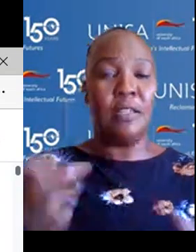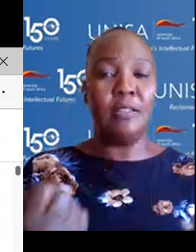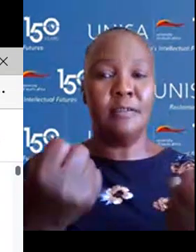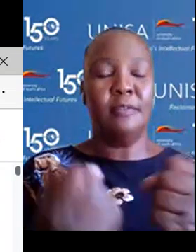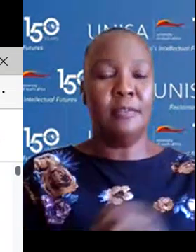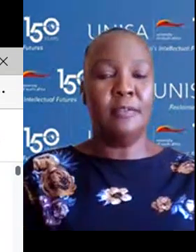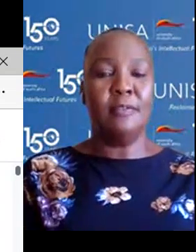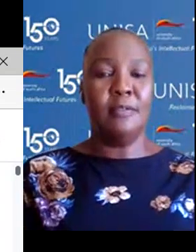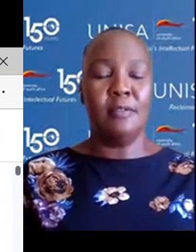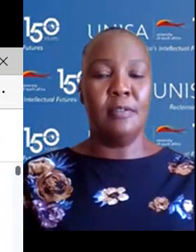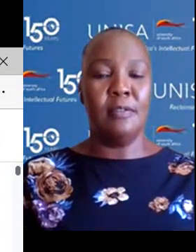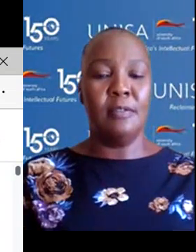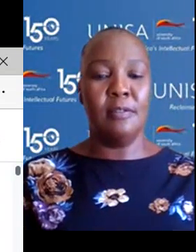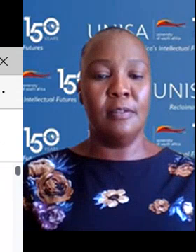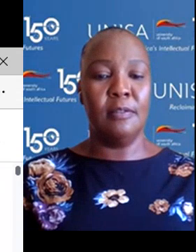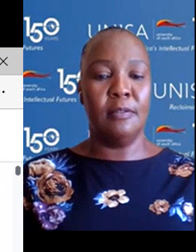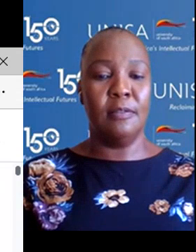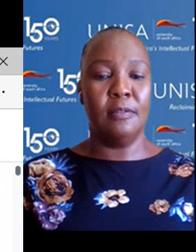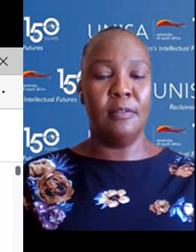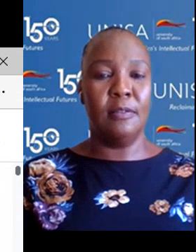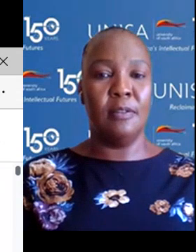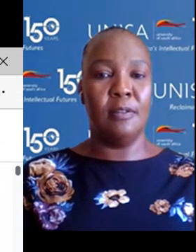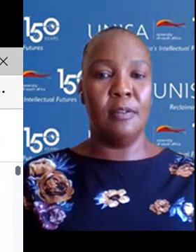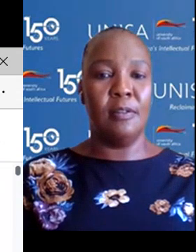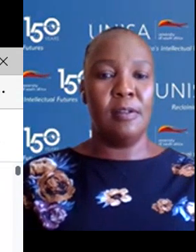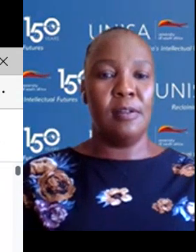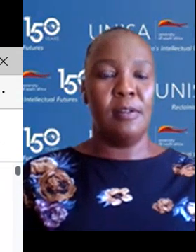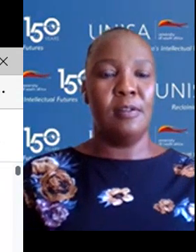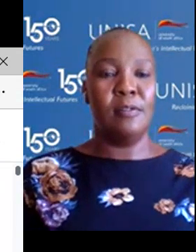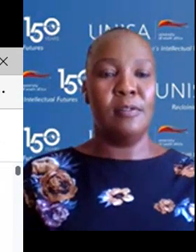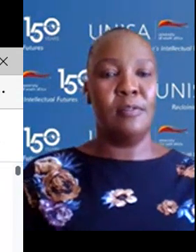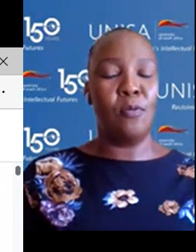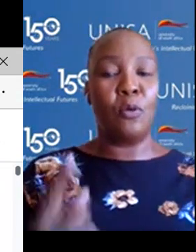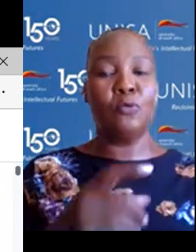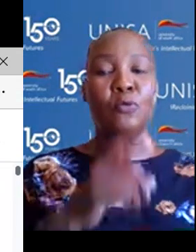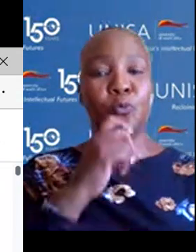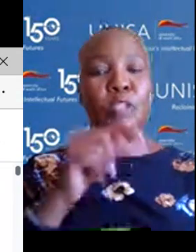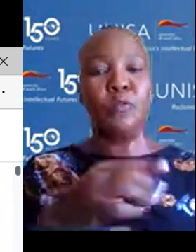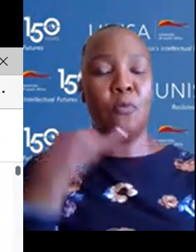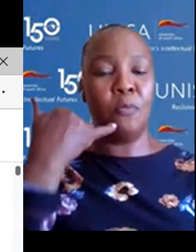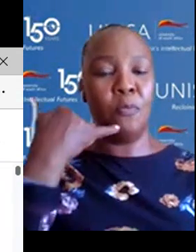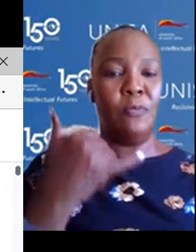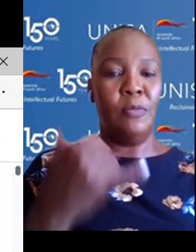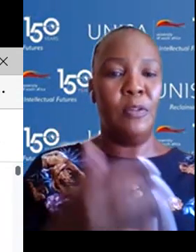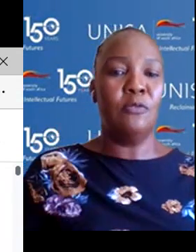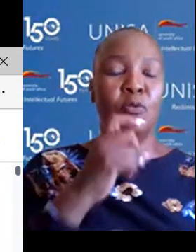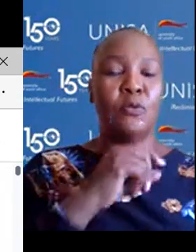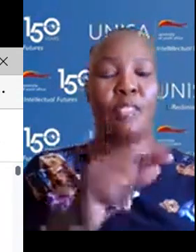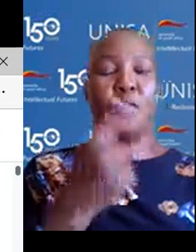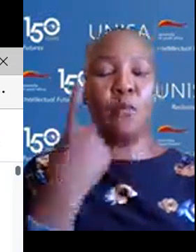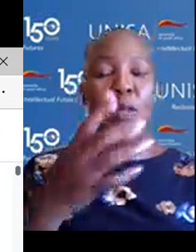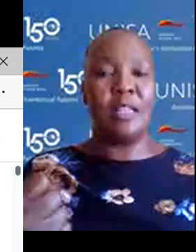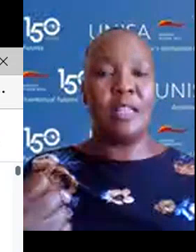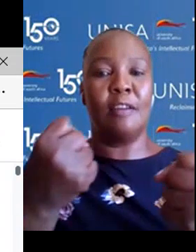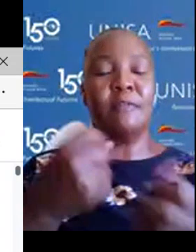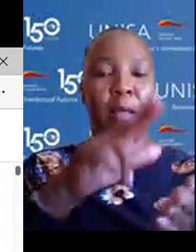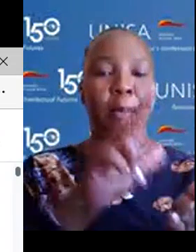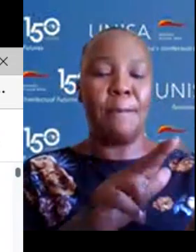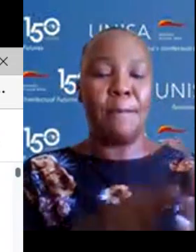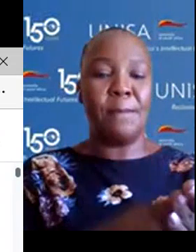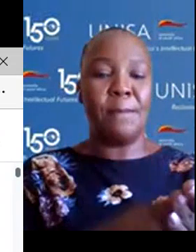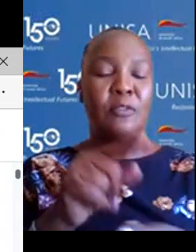still busy opening. So I just want to remind also the ones that's using on your mobile phone, you can use the OneDrive app to do